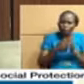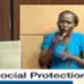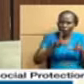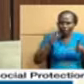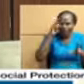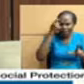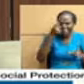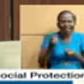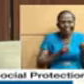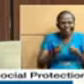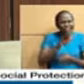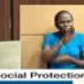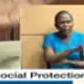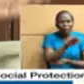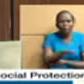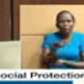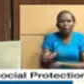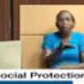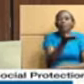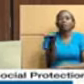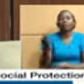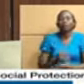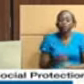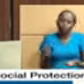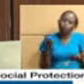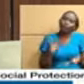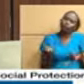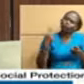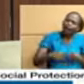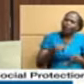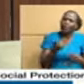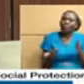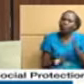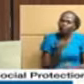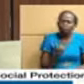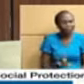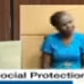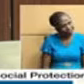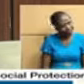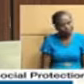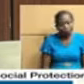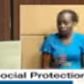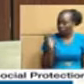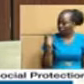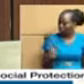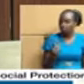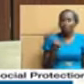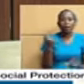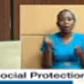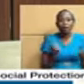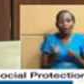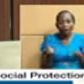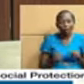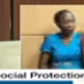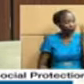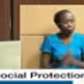governments. The cars are parked. And then when you want to add cars to those which are parked, actually one of the cars recently caused an accident, and we no